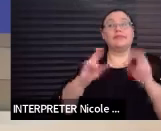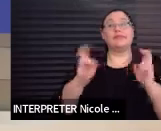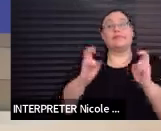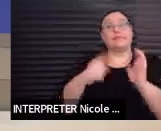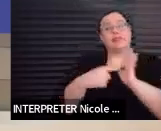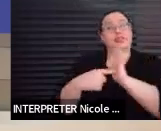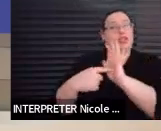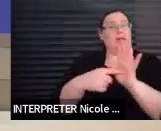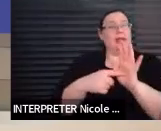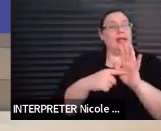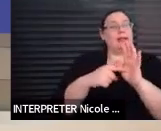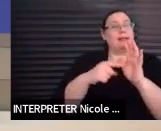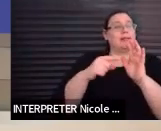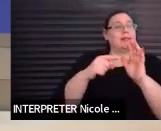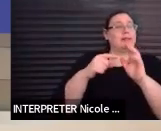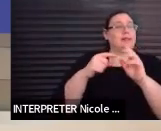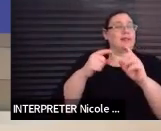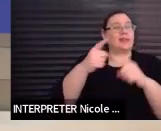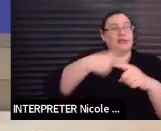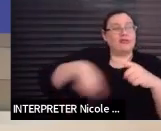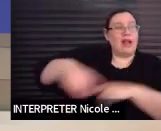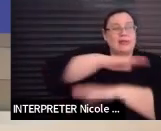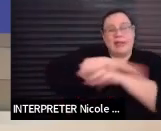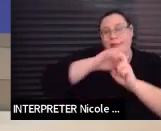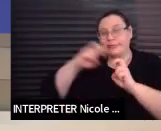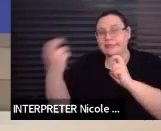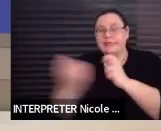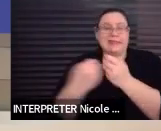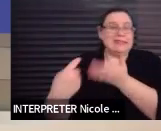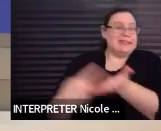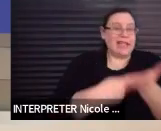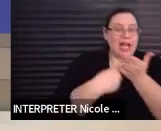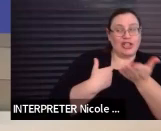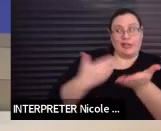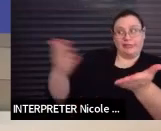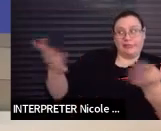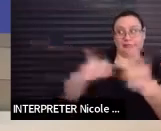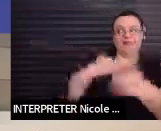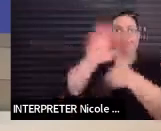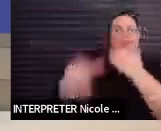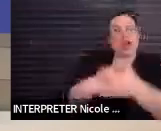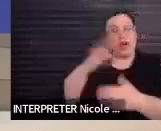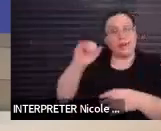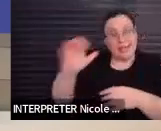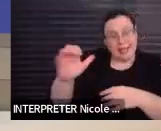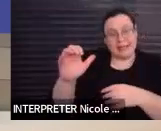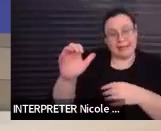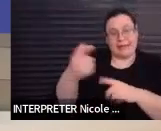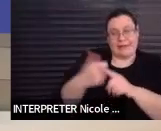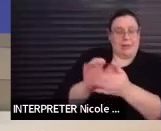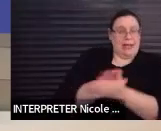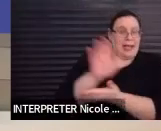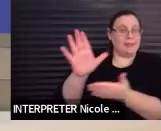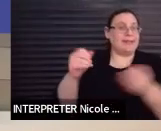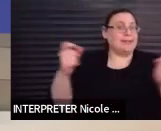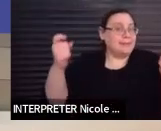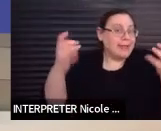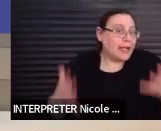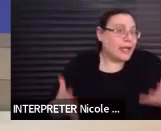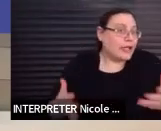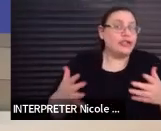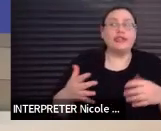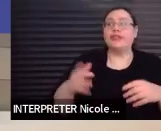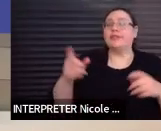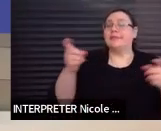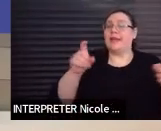roundtable discussion, and we invited the whole faculty, the campus faculty and managers and